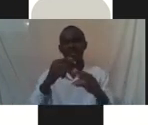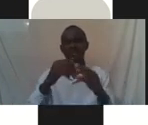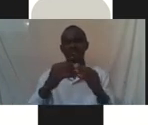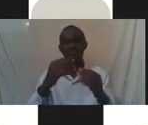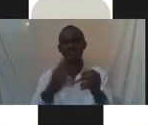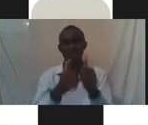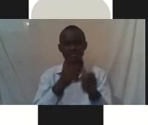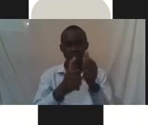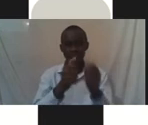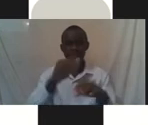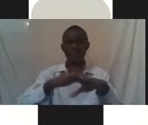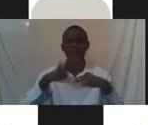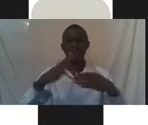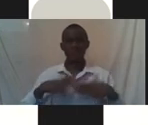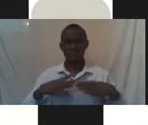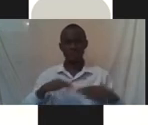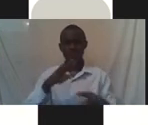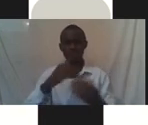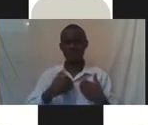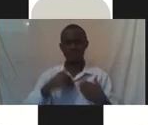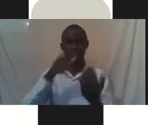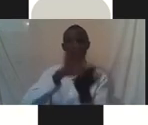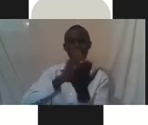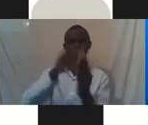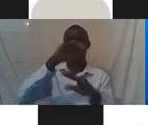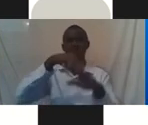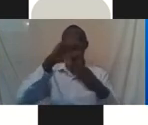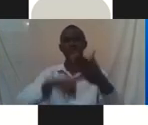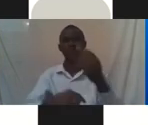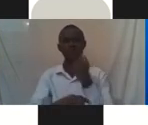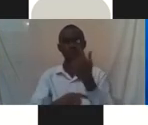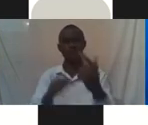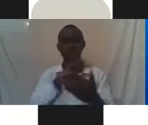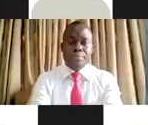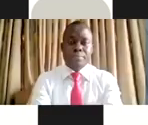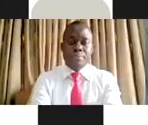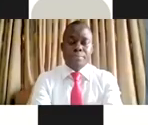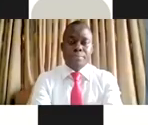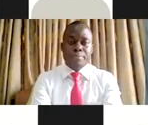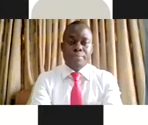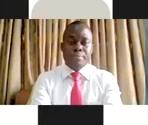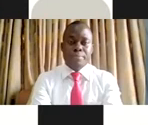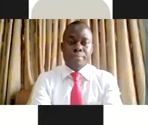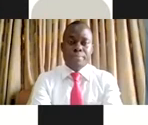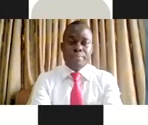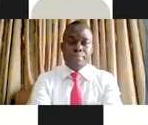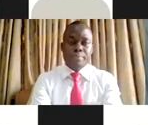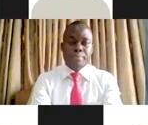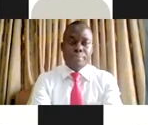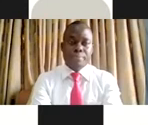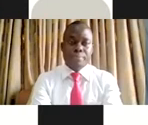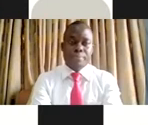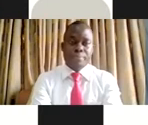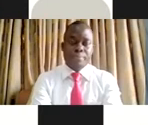have appreciated what you've said. This is an excellent foundation, and we are getting requests to share